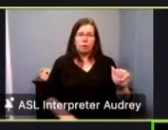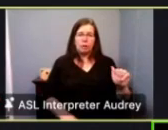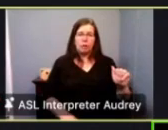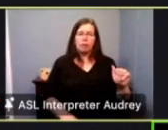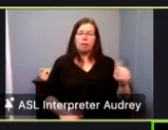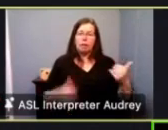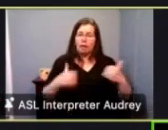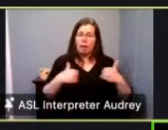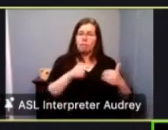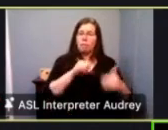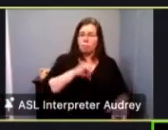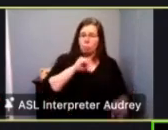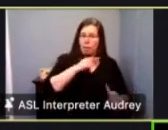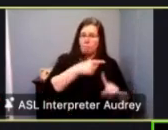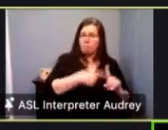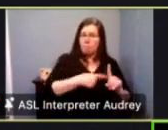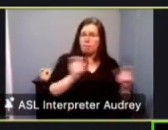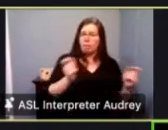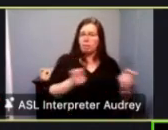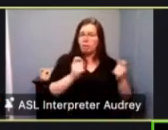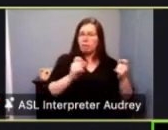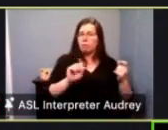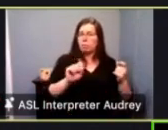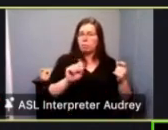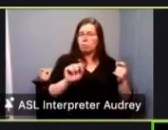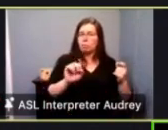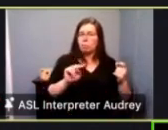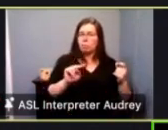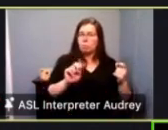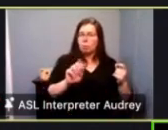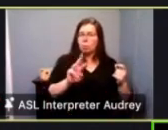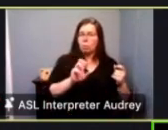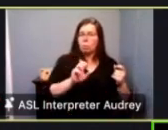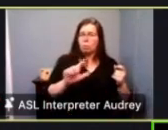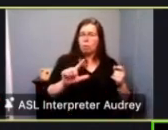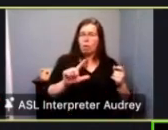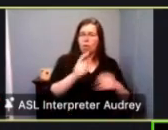is the anniversary of the Stonewall riots.